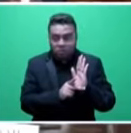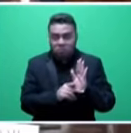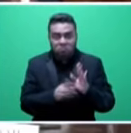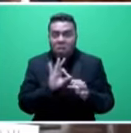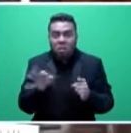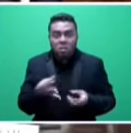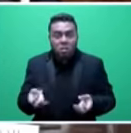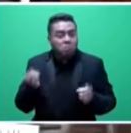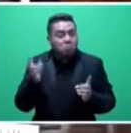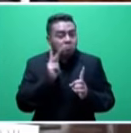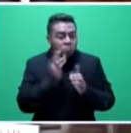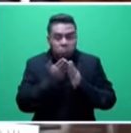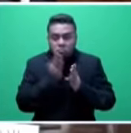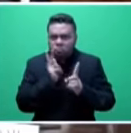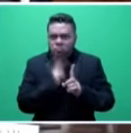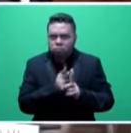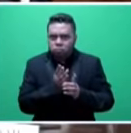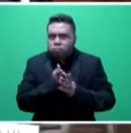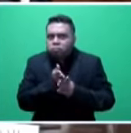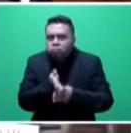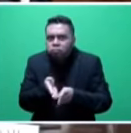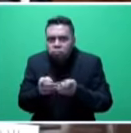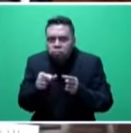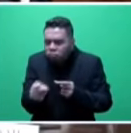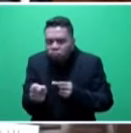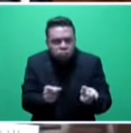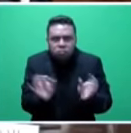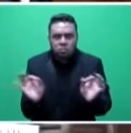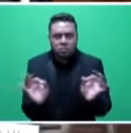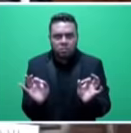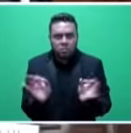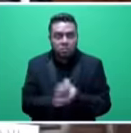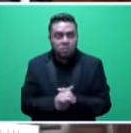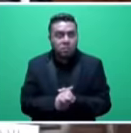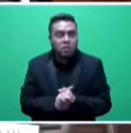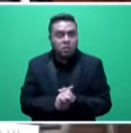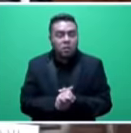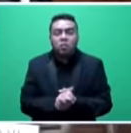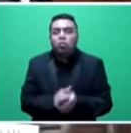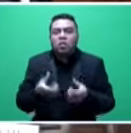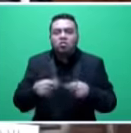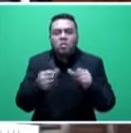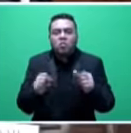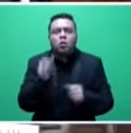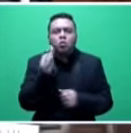terms of how those expenditures are to be implemented to achieve the desired objectives.